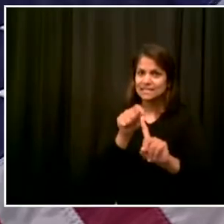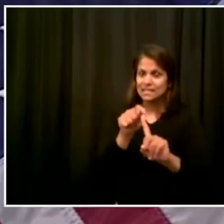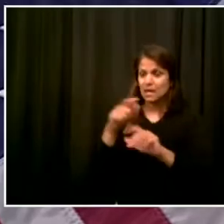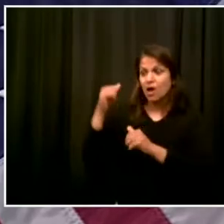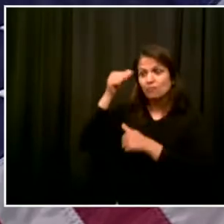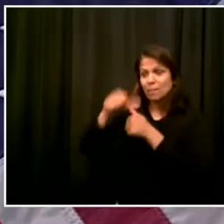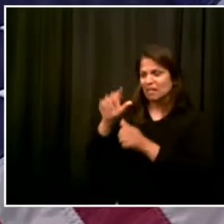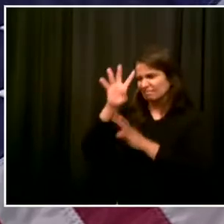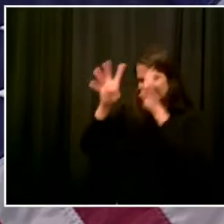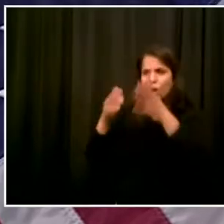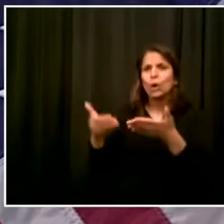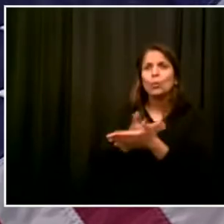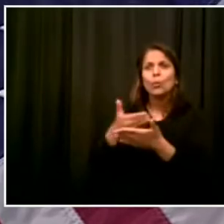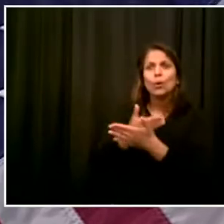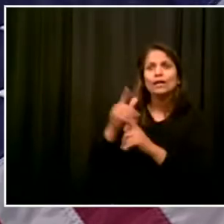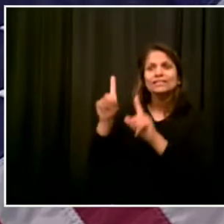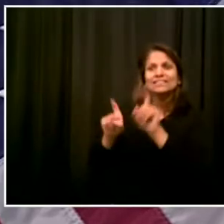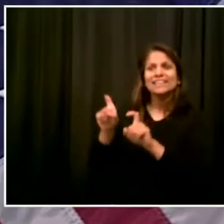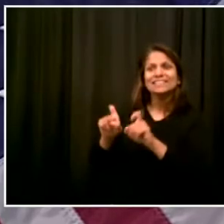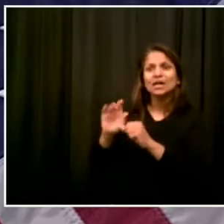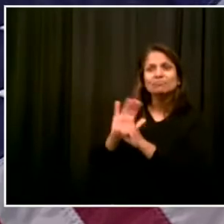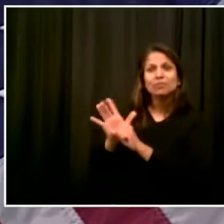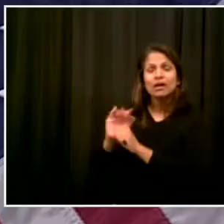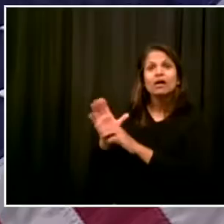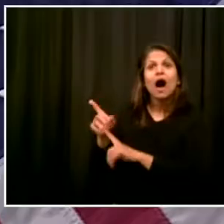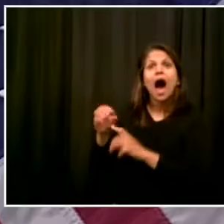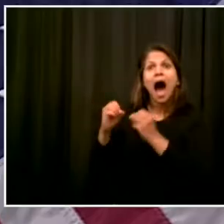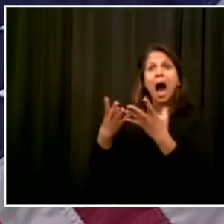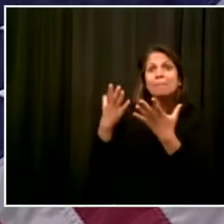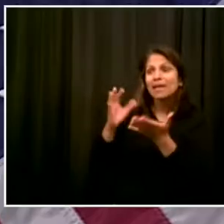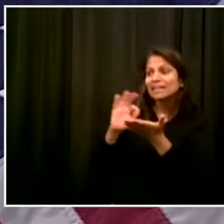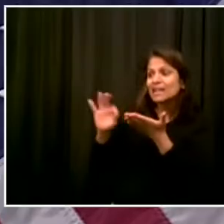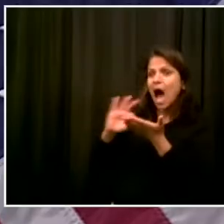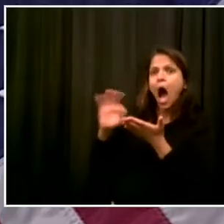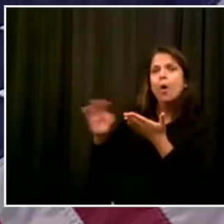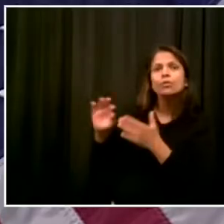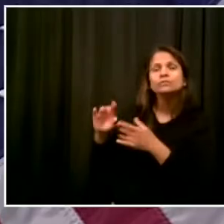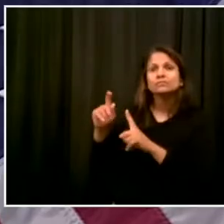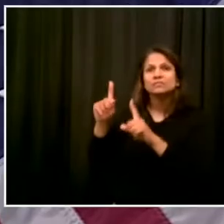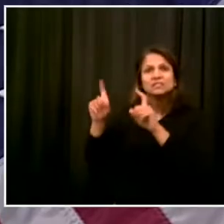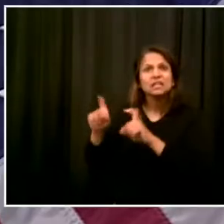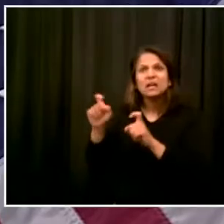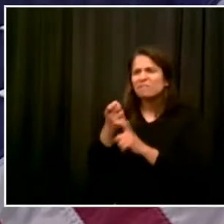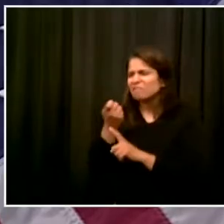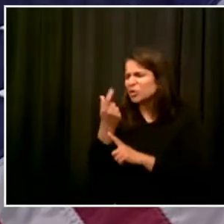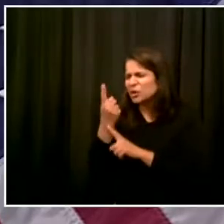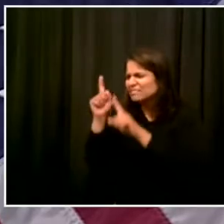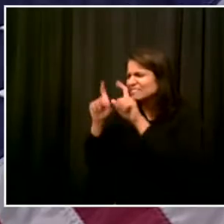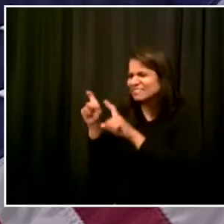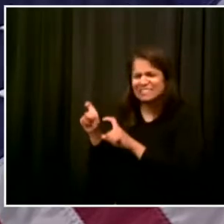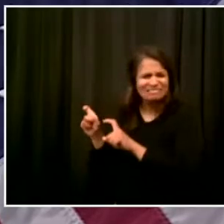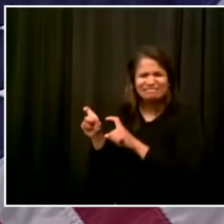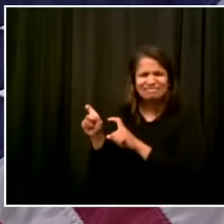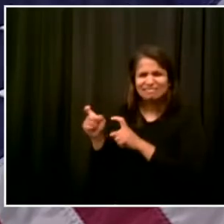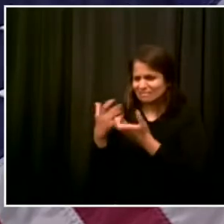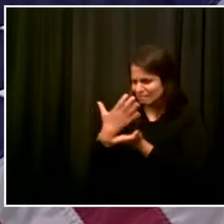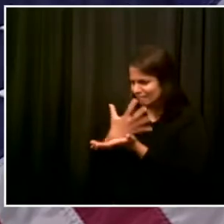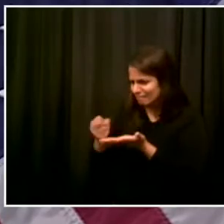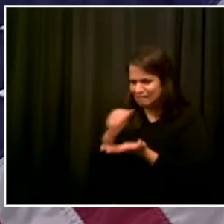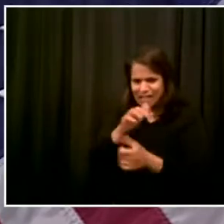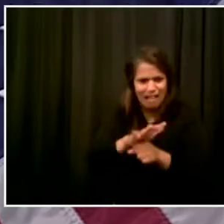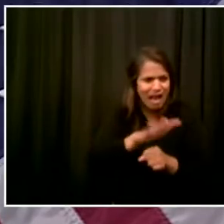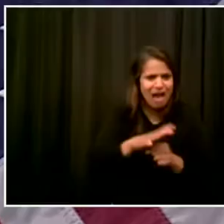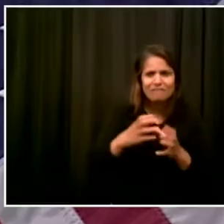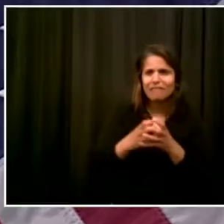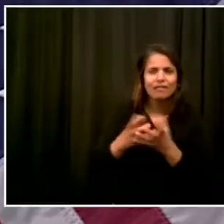beginning. But the testing we did have was coming back at one point 70%. 70% positive.